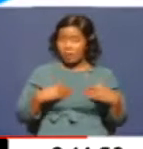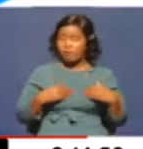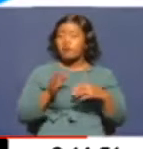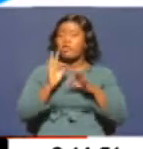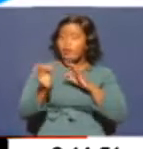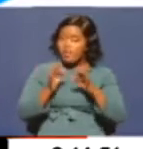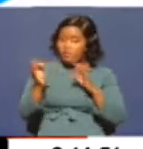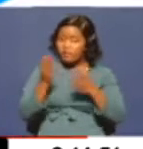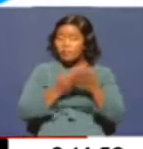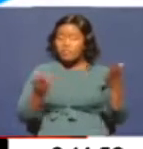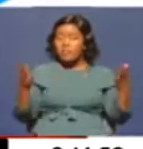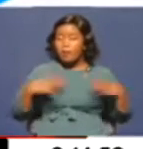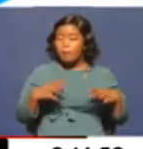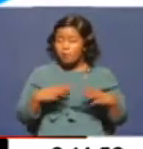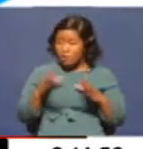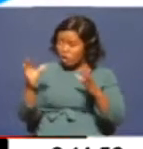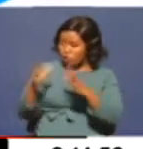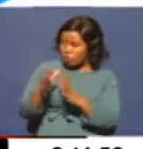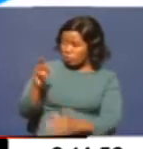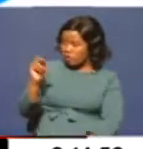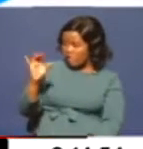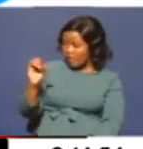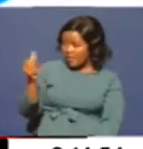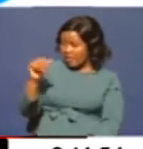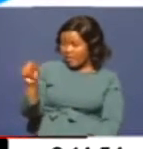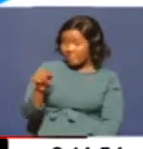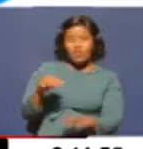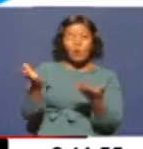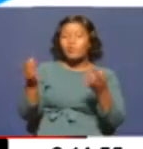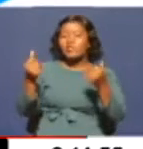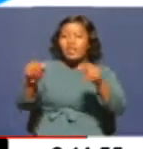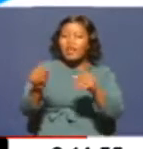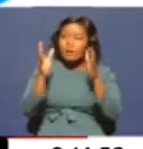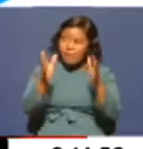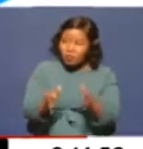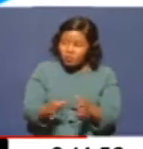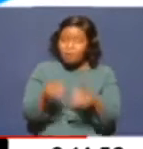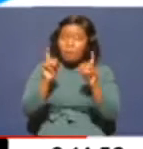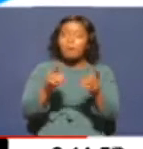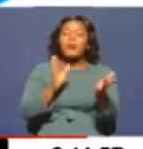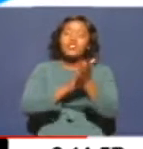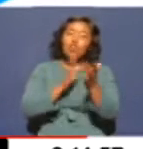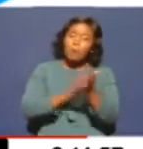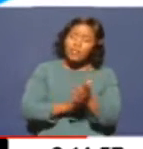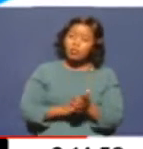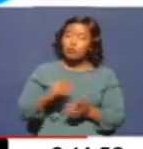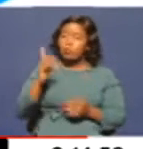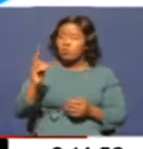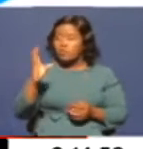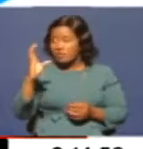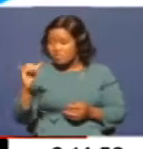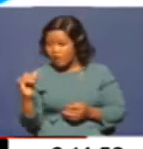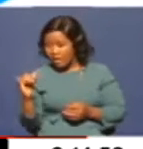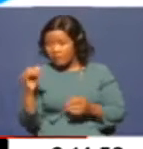within that service, or anybody for that matter, recommend to the Director of Criminal Investigations,